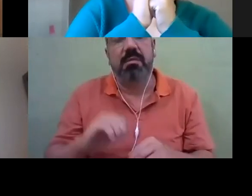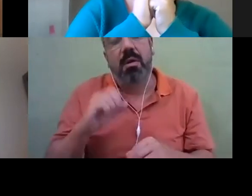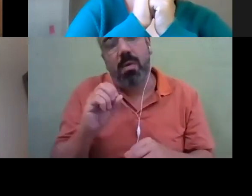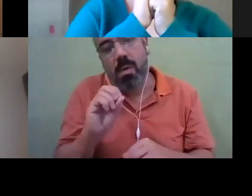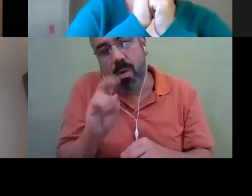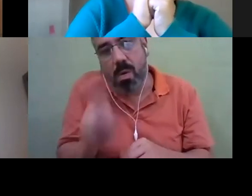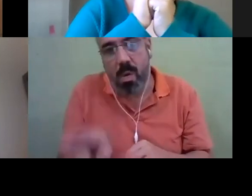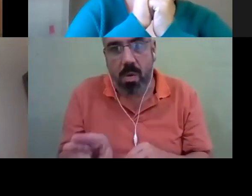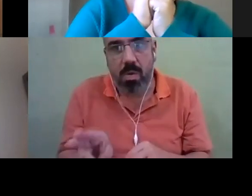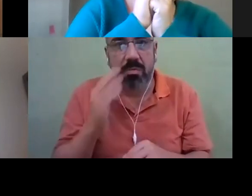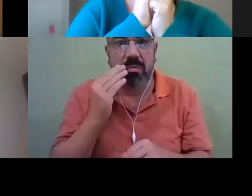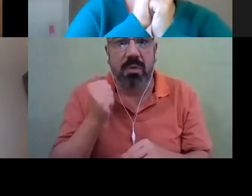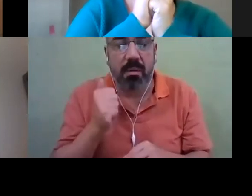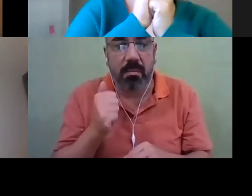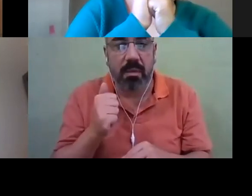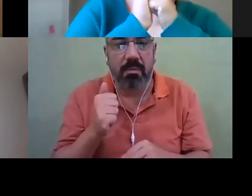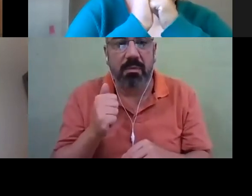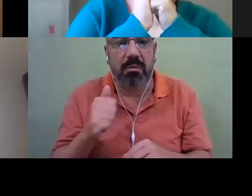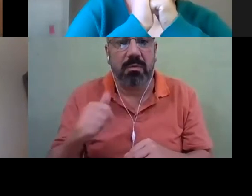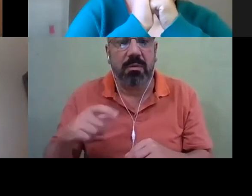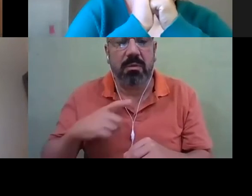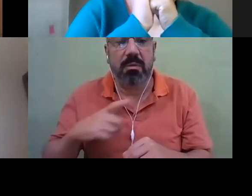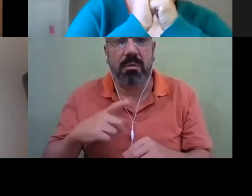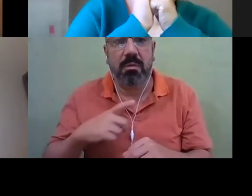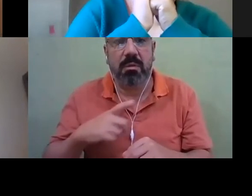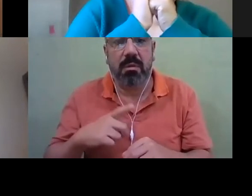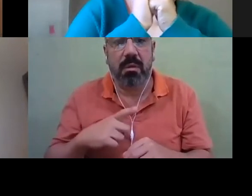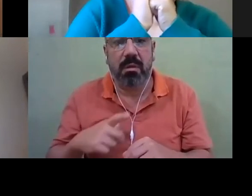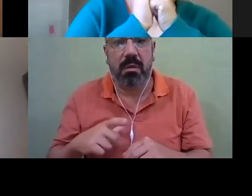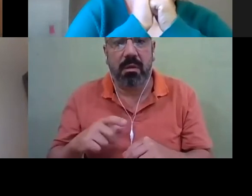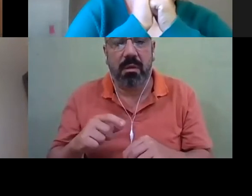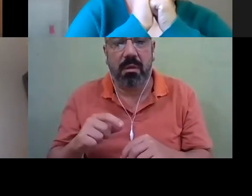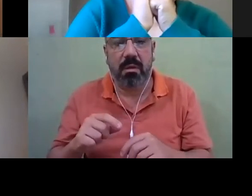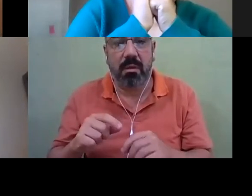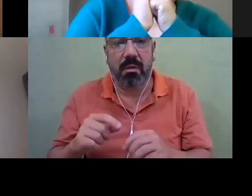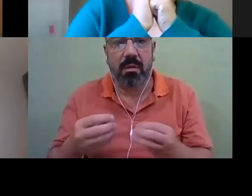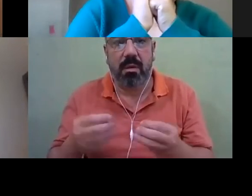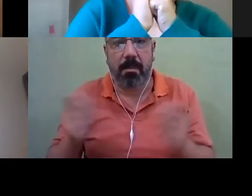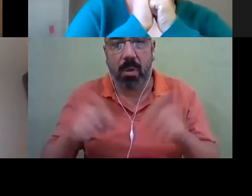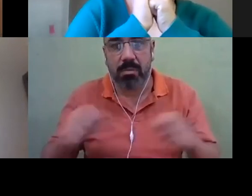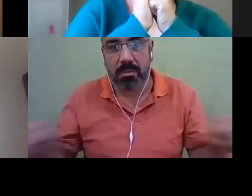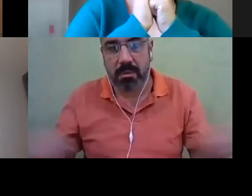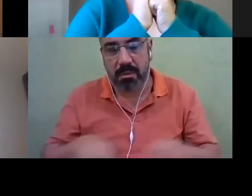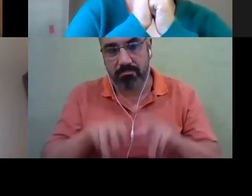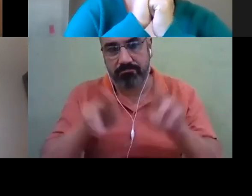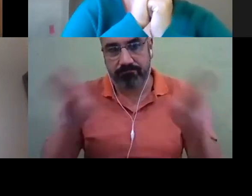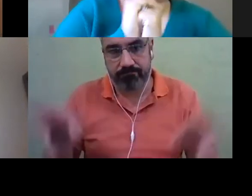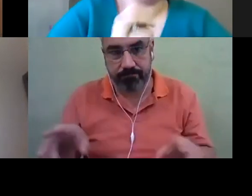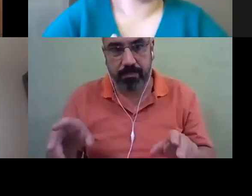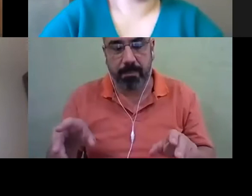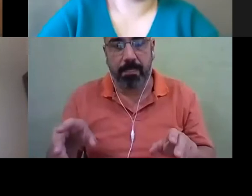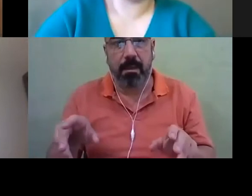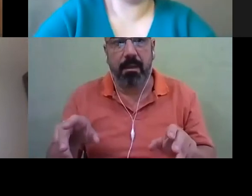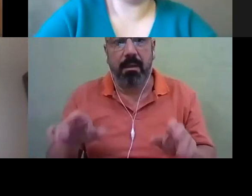up disability rights. And they say, we're people with disability. We're not disabled people. You know, big, important thing,